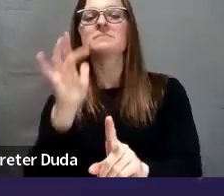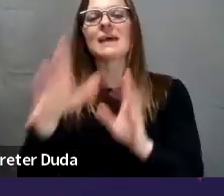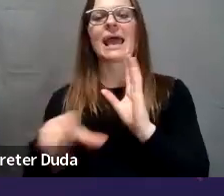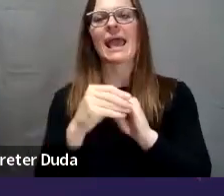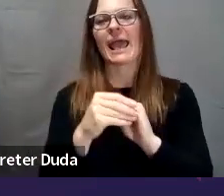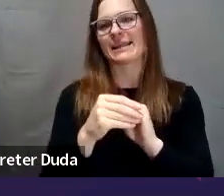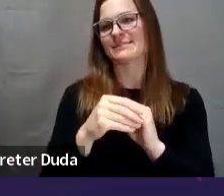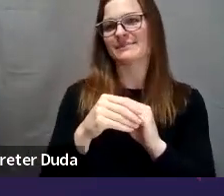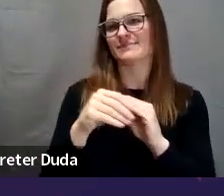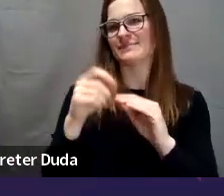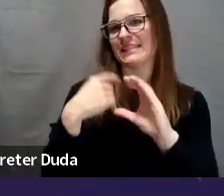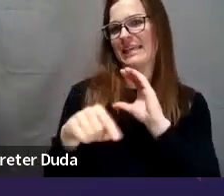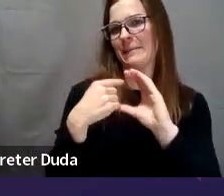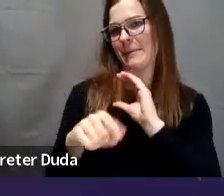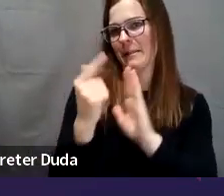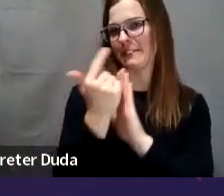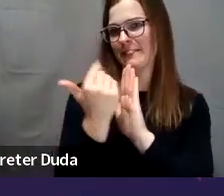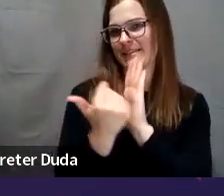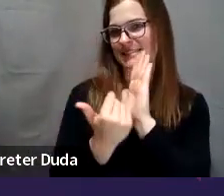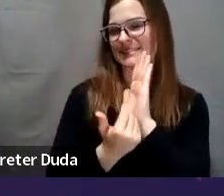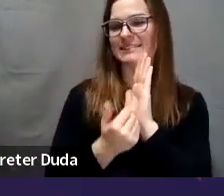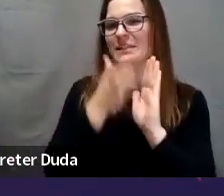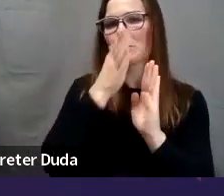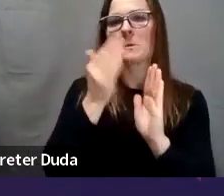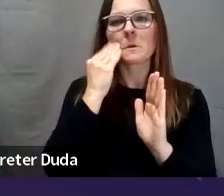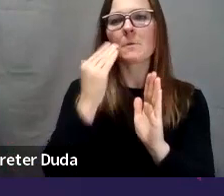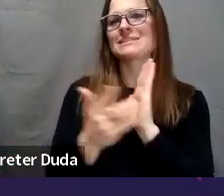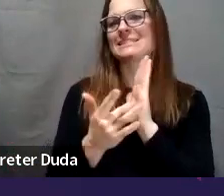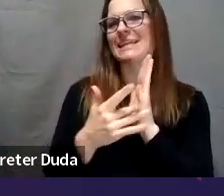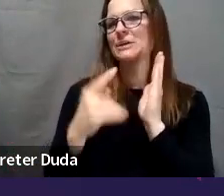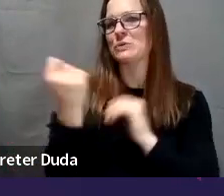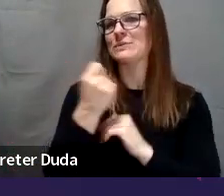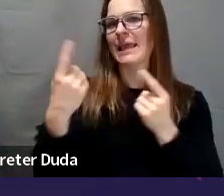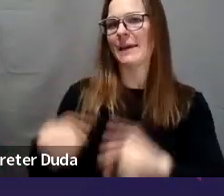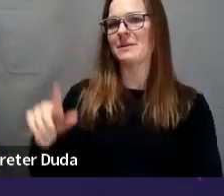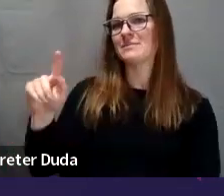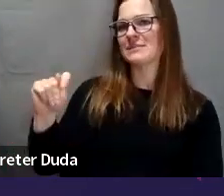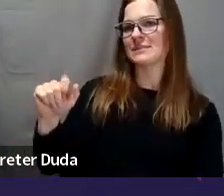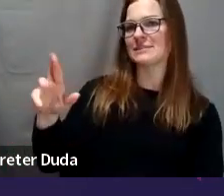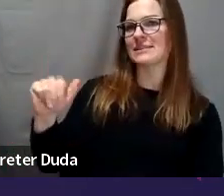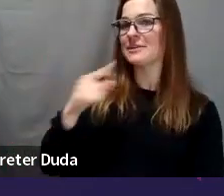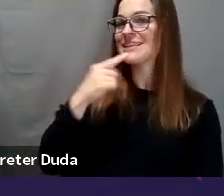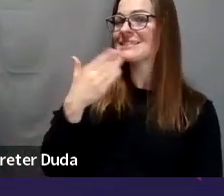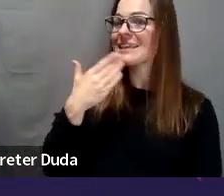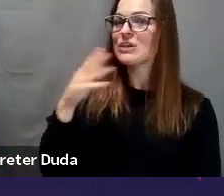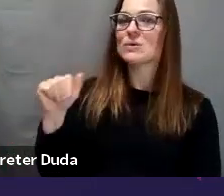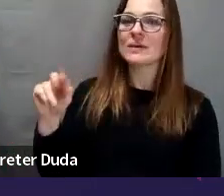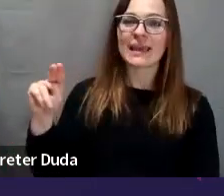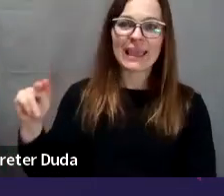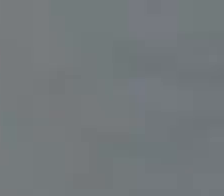all of our Tech Tuesdays that are upcoming. Yep, and Tara says, thank you all, and says